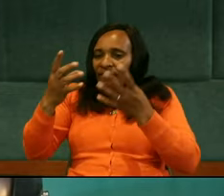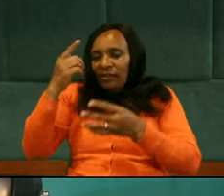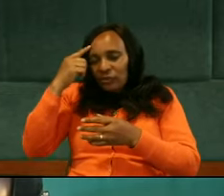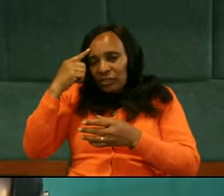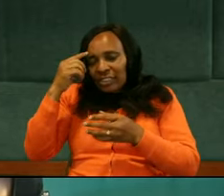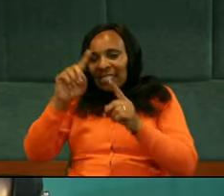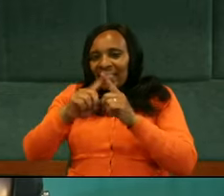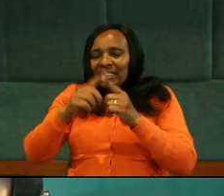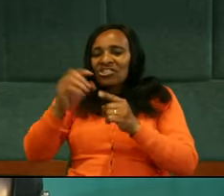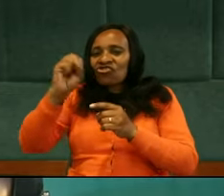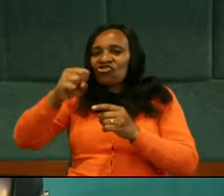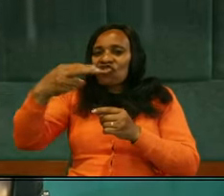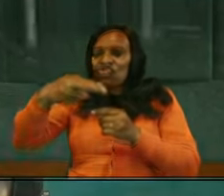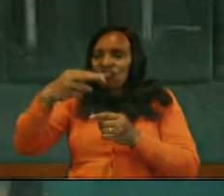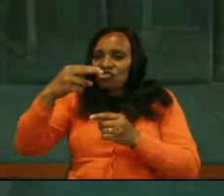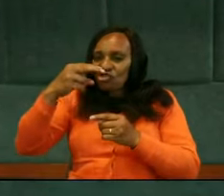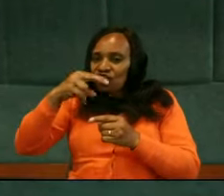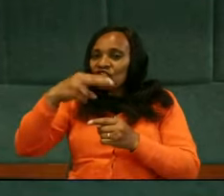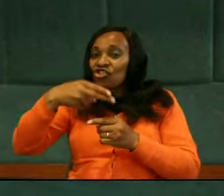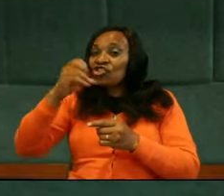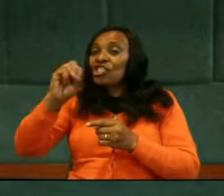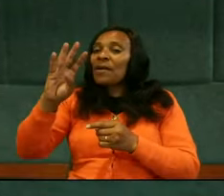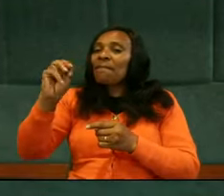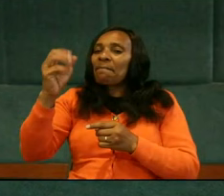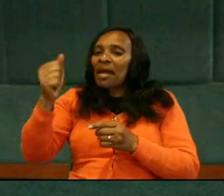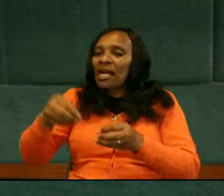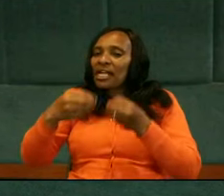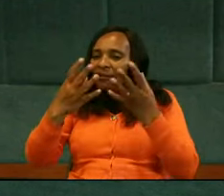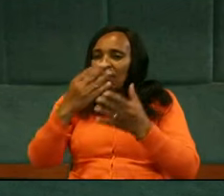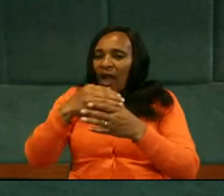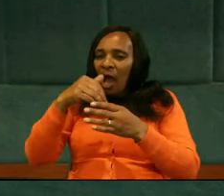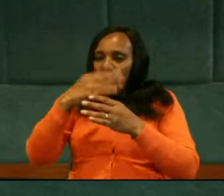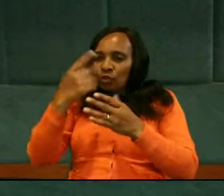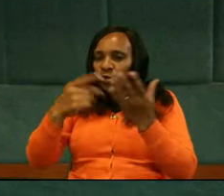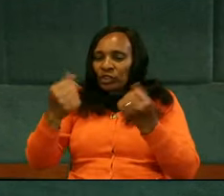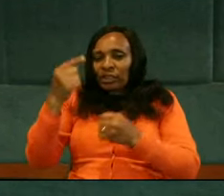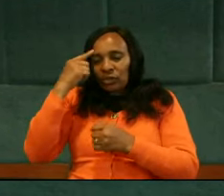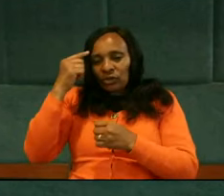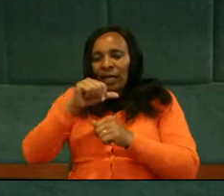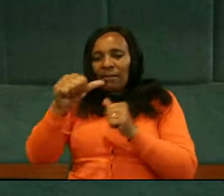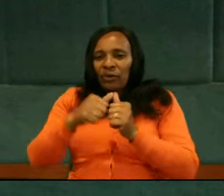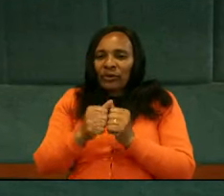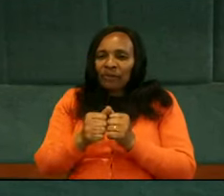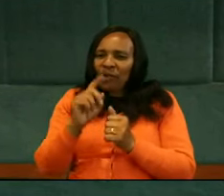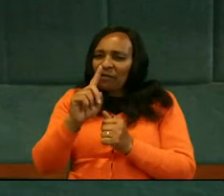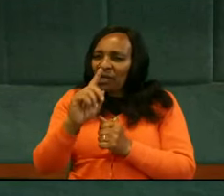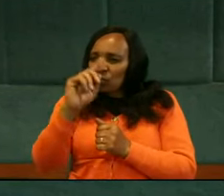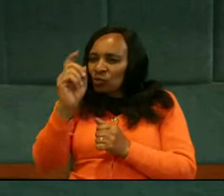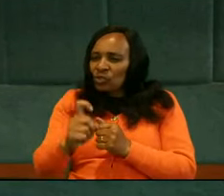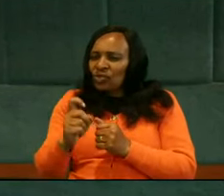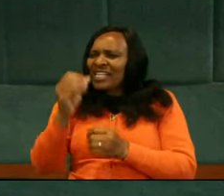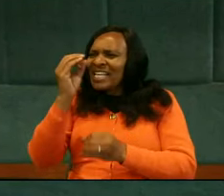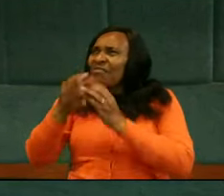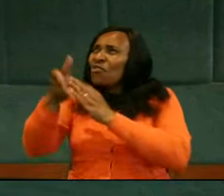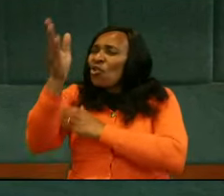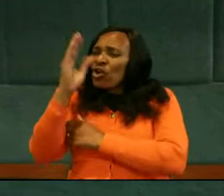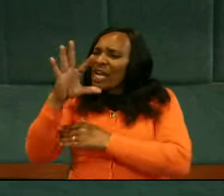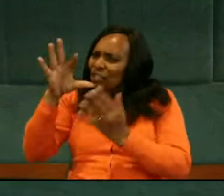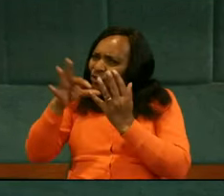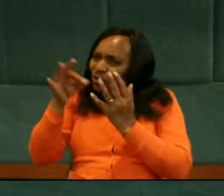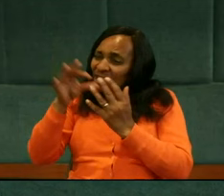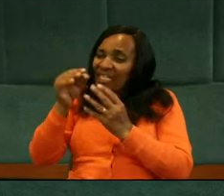give us what he thinks about that as well. The All first right. question, the out of the story section. The first question says, if God had chosen David as